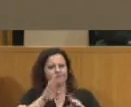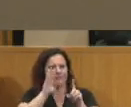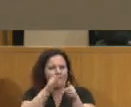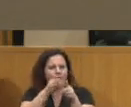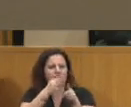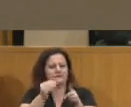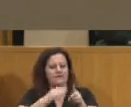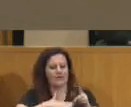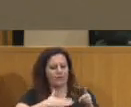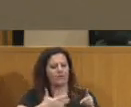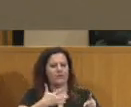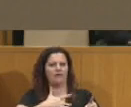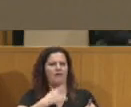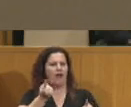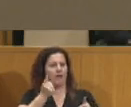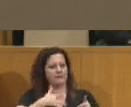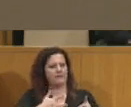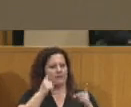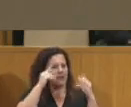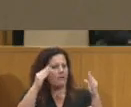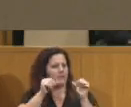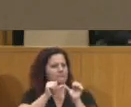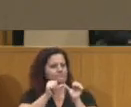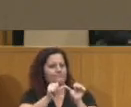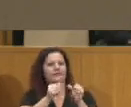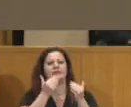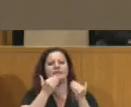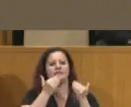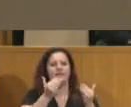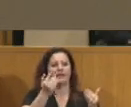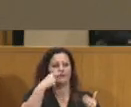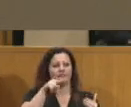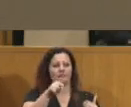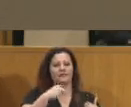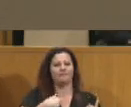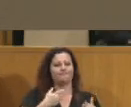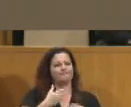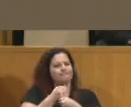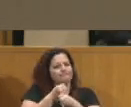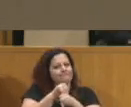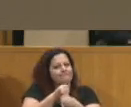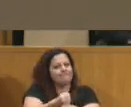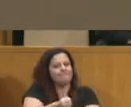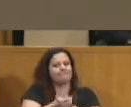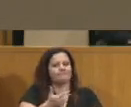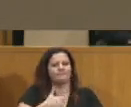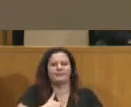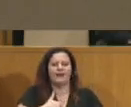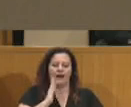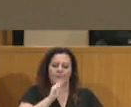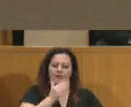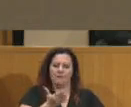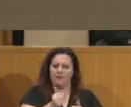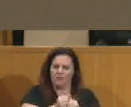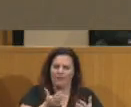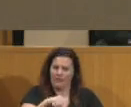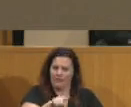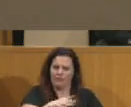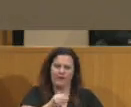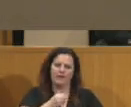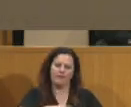honored and thankful to serve the city in this critical time. So from the bottom of my heart, I do thank you. To the neighborhood leaders who've been carrying the